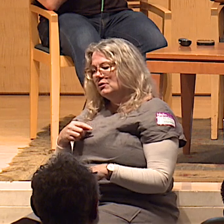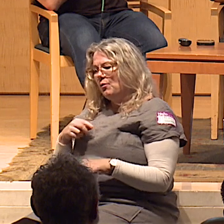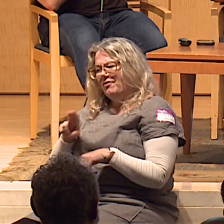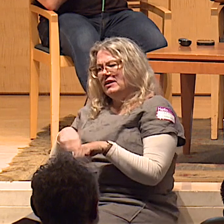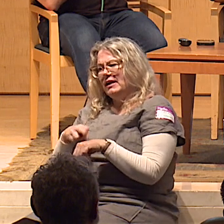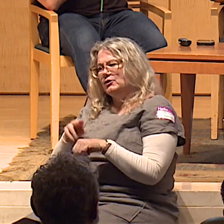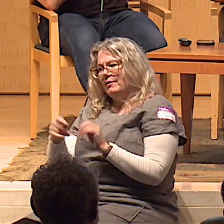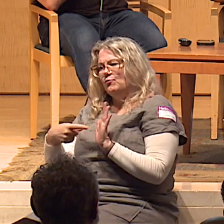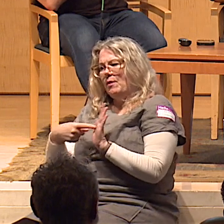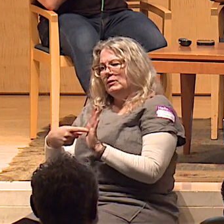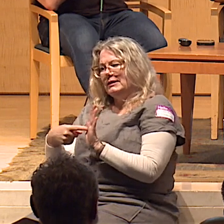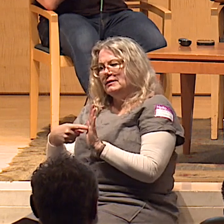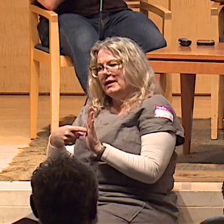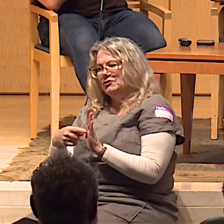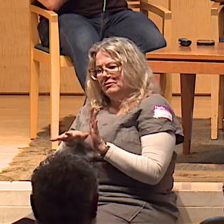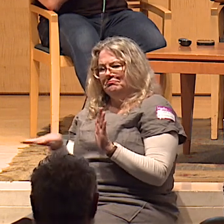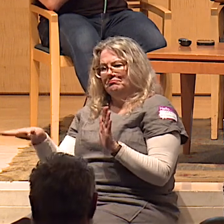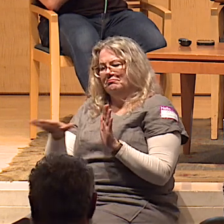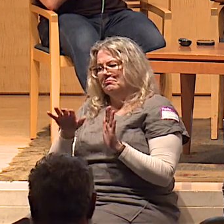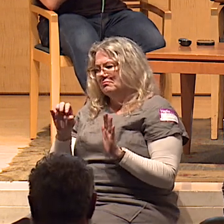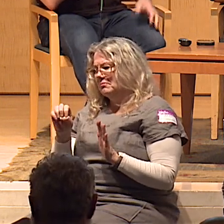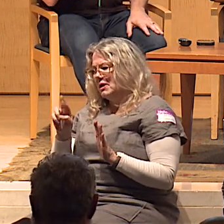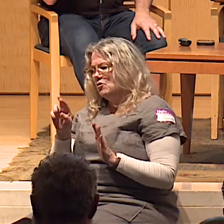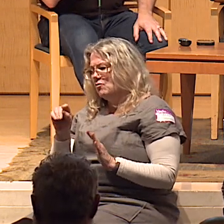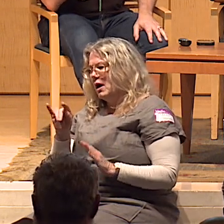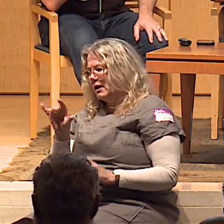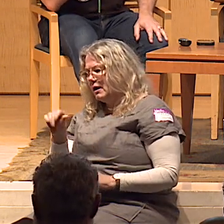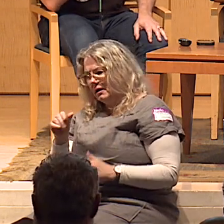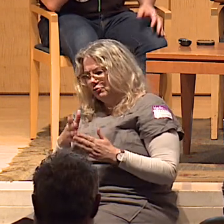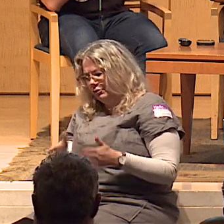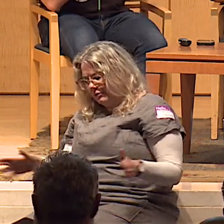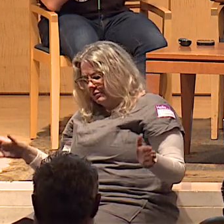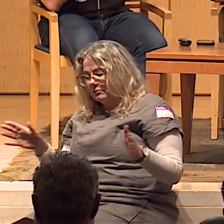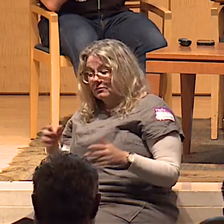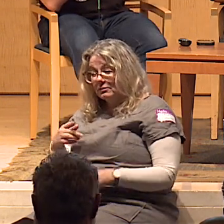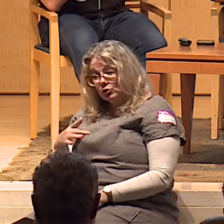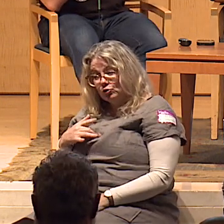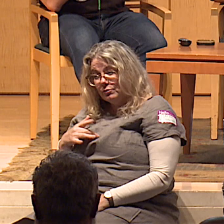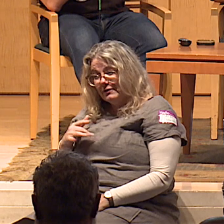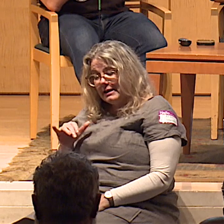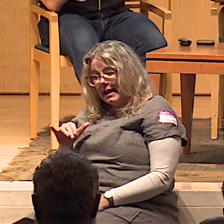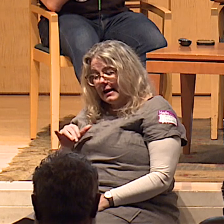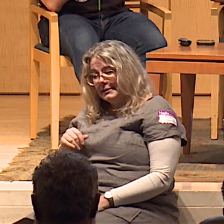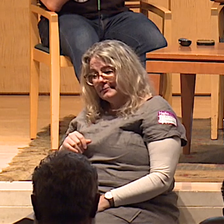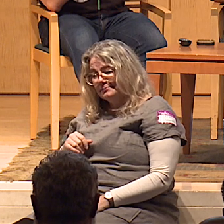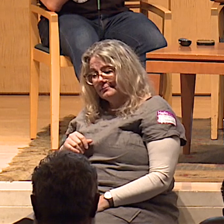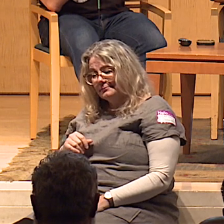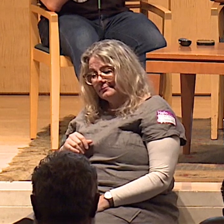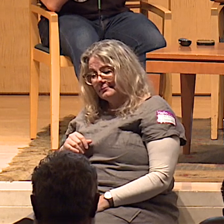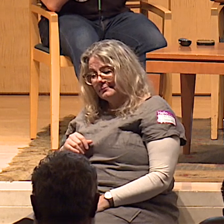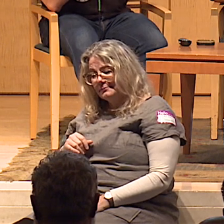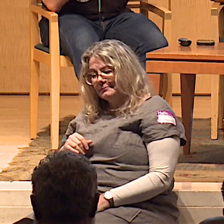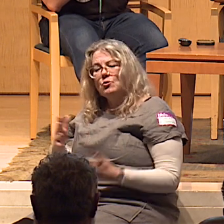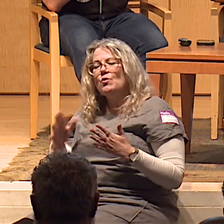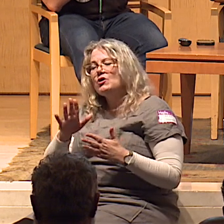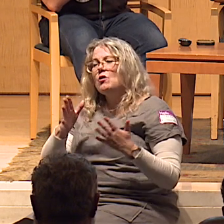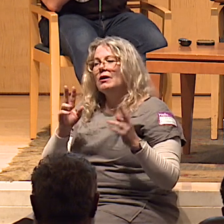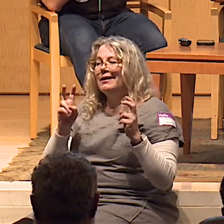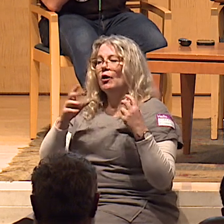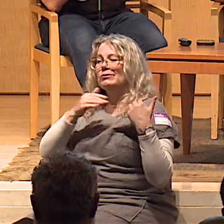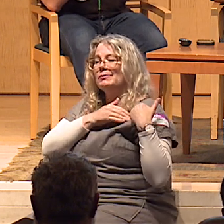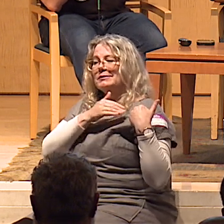in erotica and also erotic scenes. Like, do you feel like you need, what are your